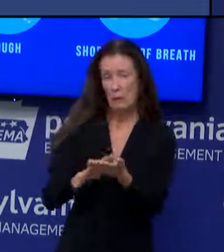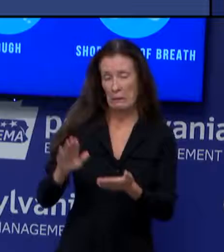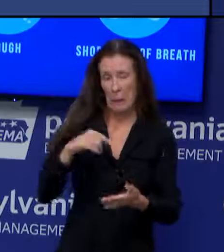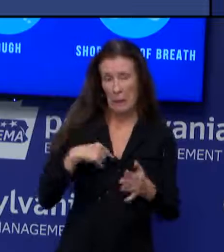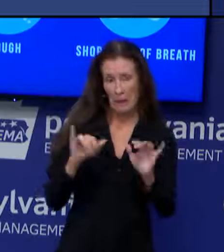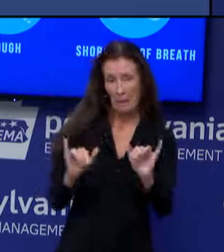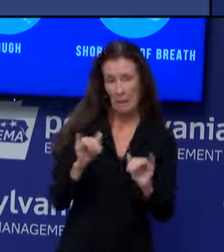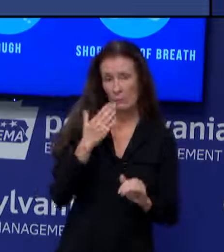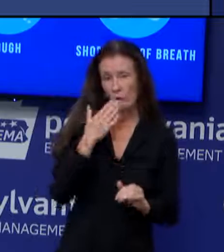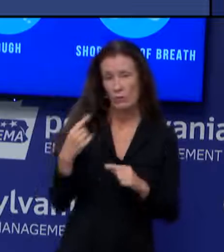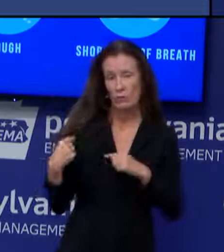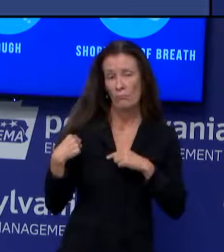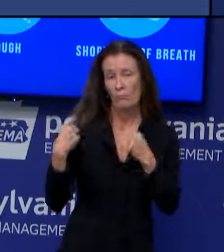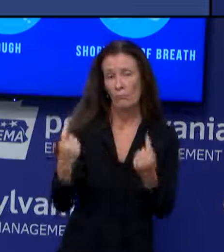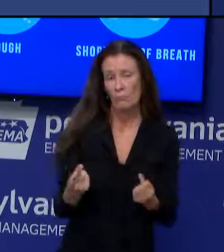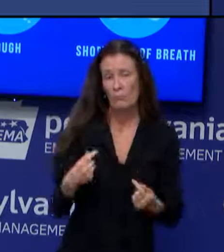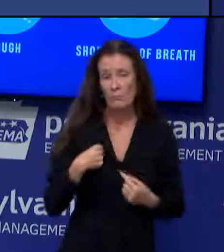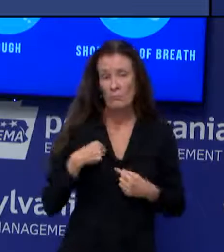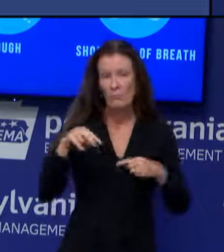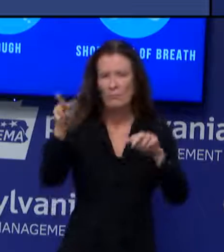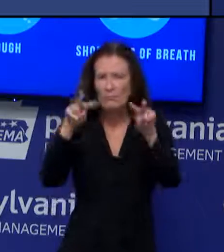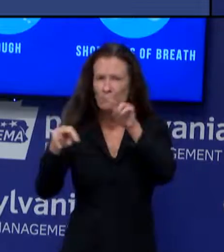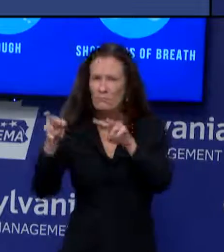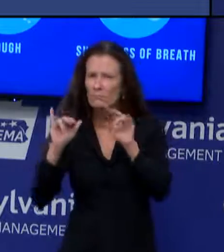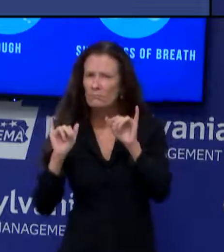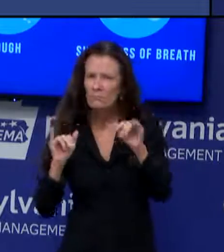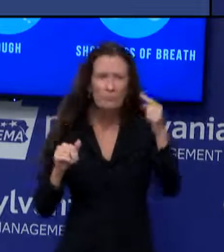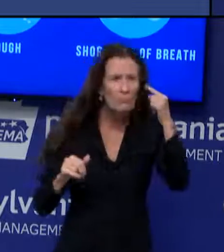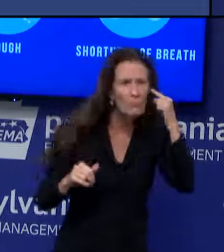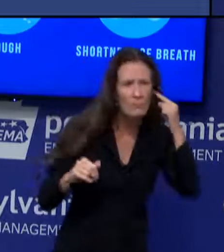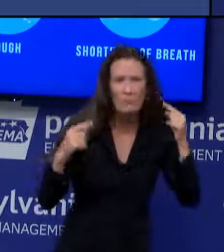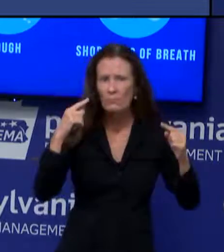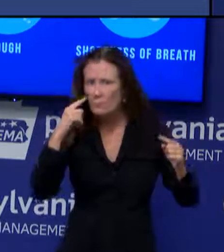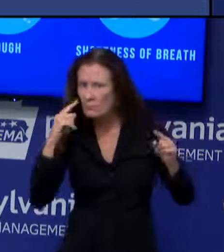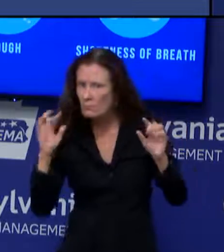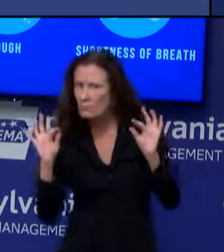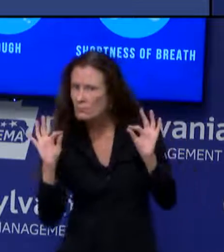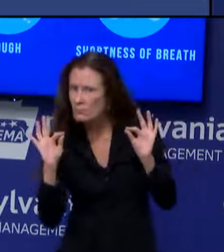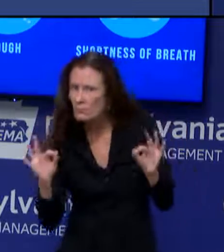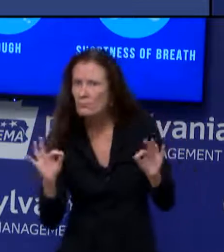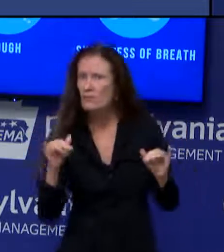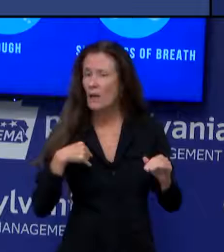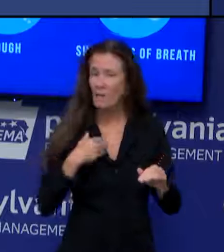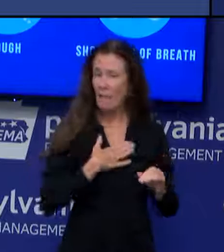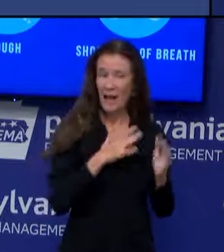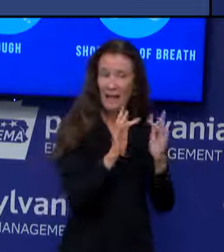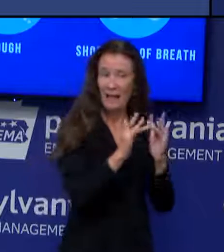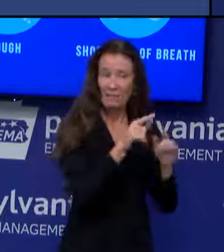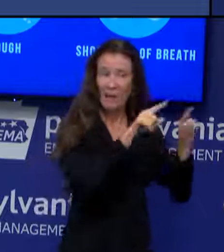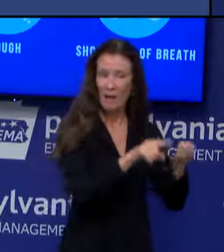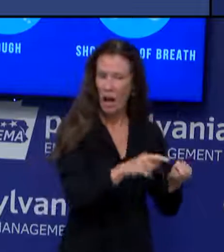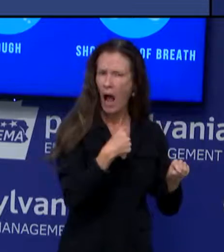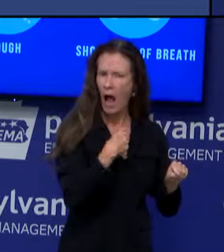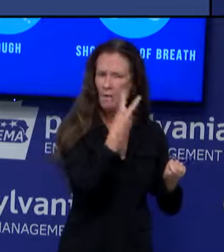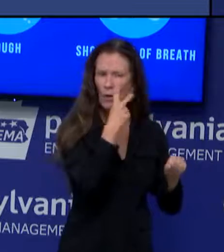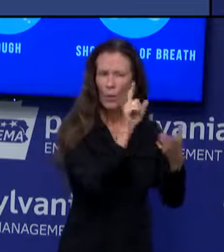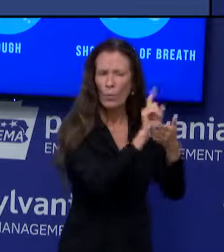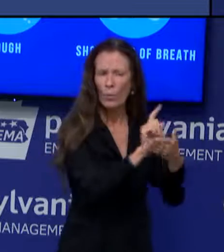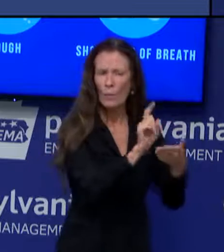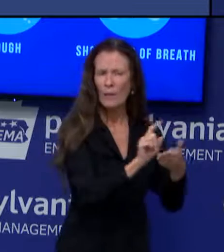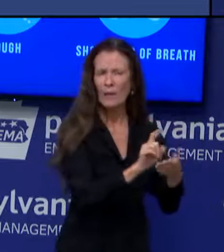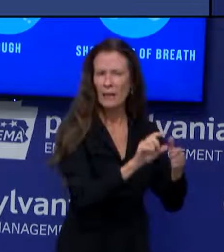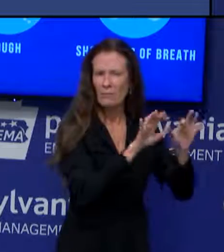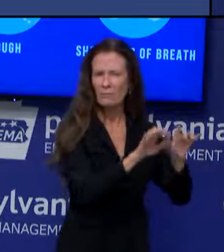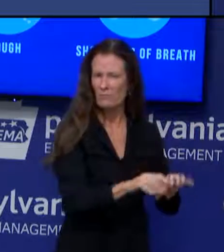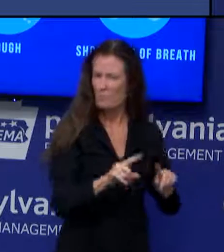them and that are on our weekly dashboards, et cetera. They're making prudent decisions.